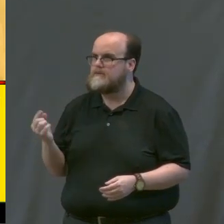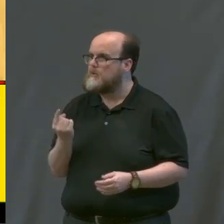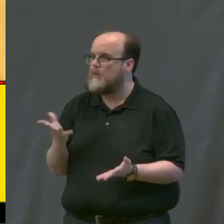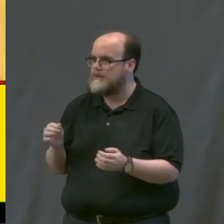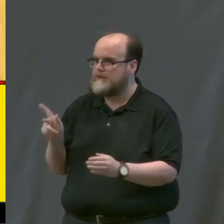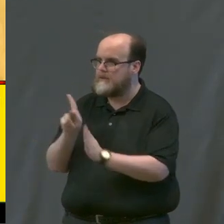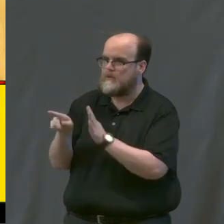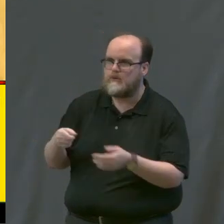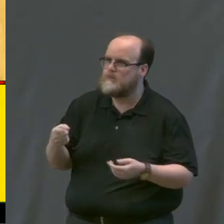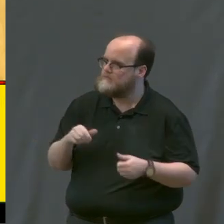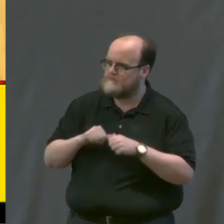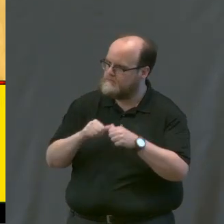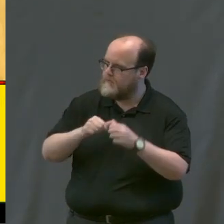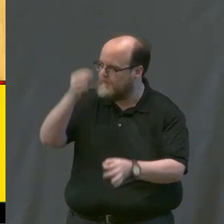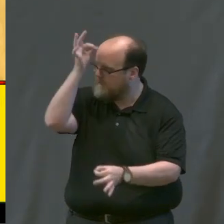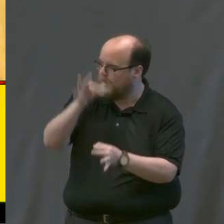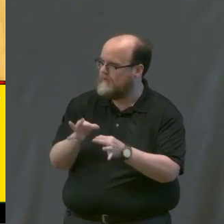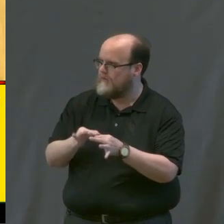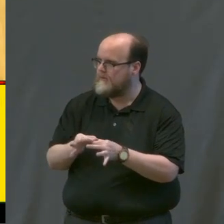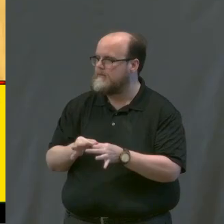dying. And we're going to see